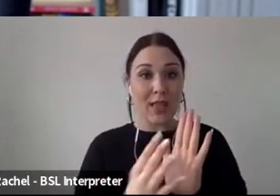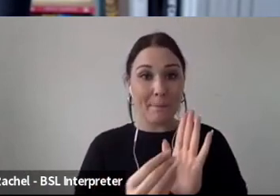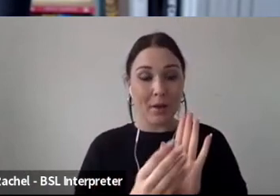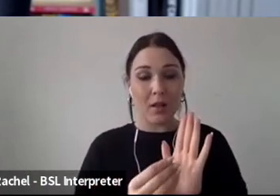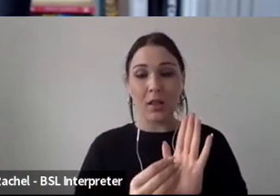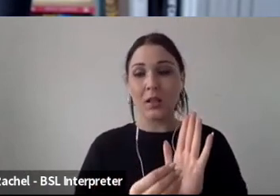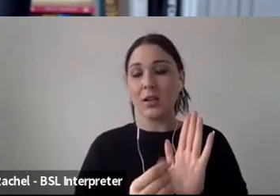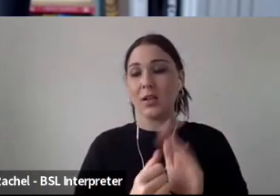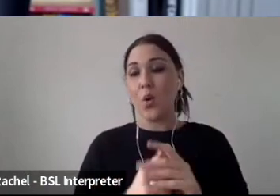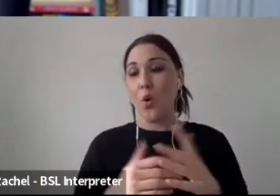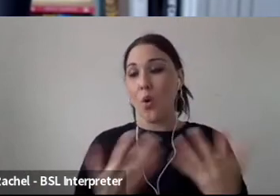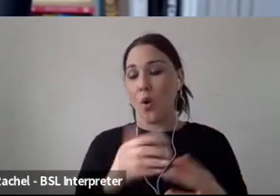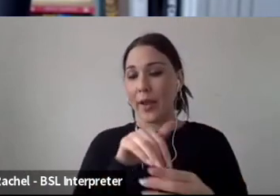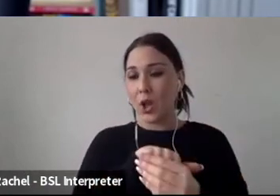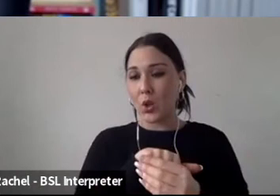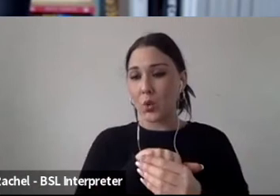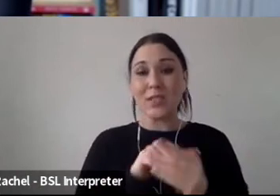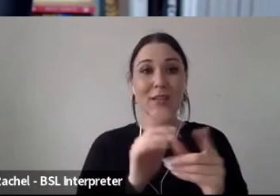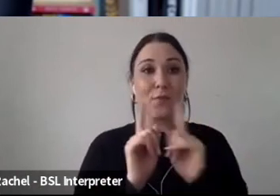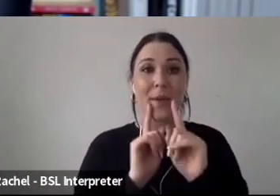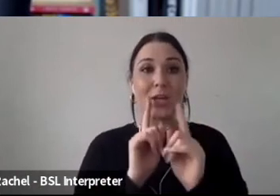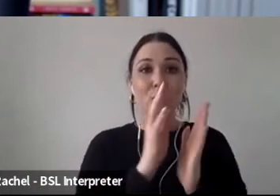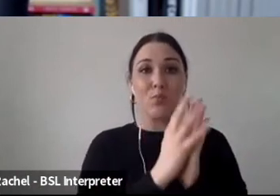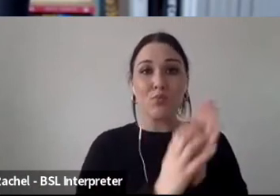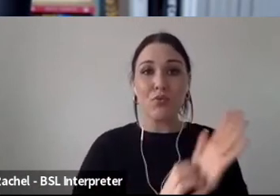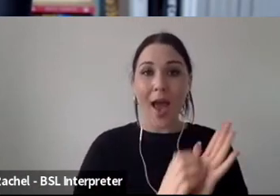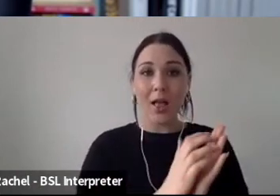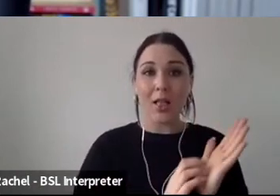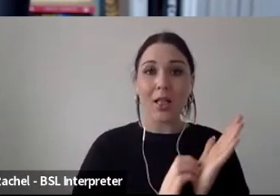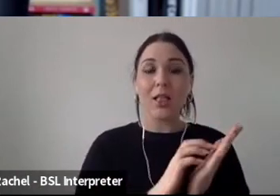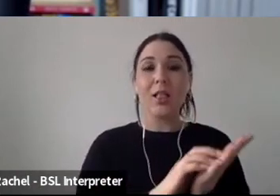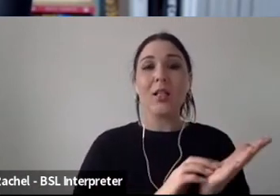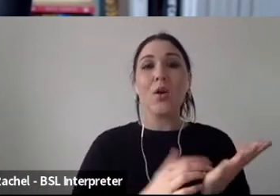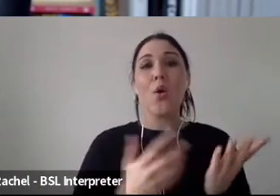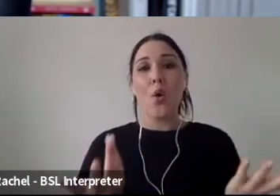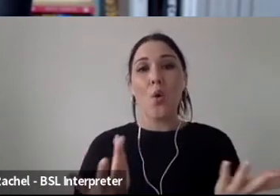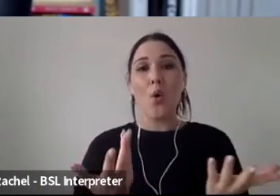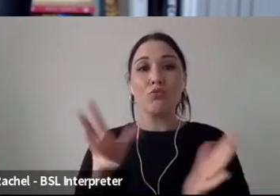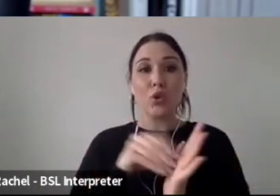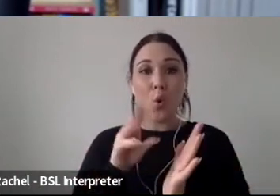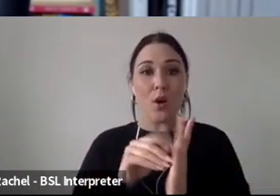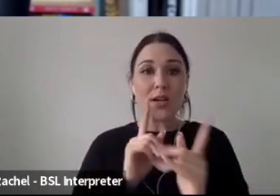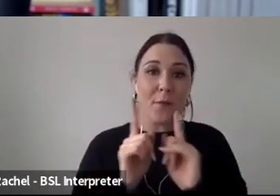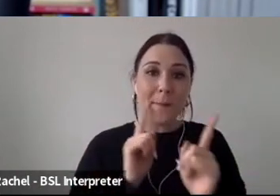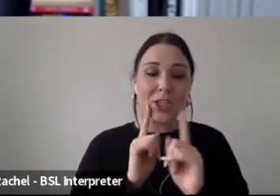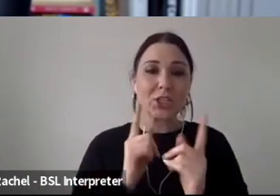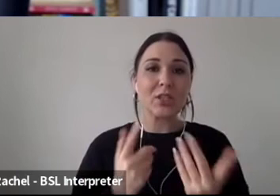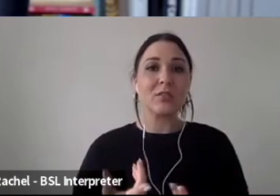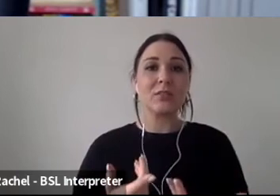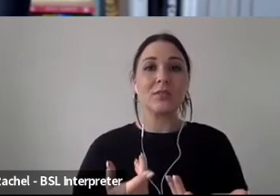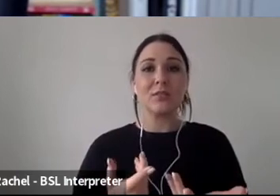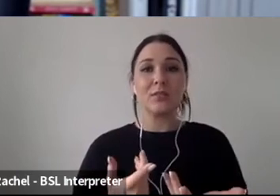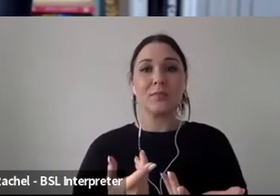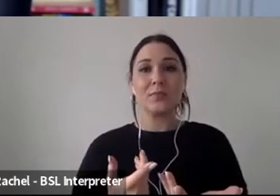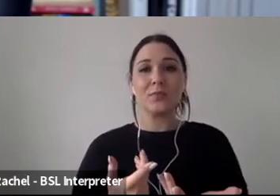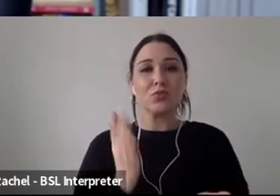include information in Braille or recorded information or easy read information or and so on. So